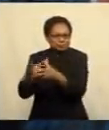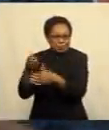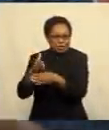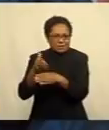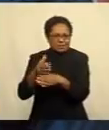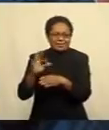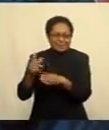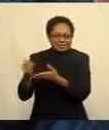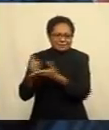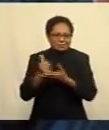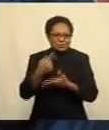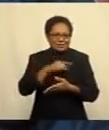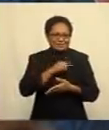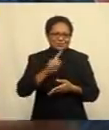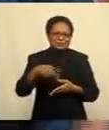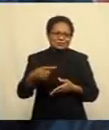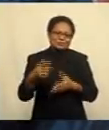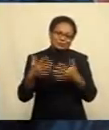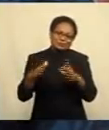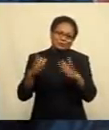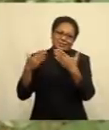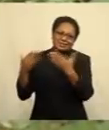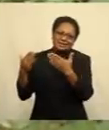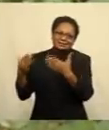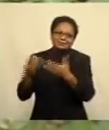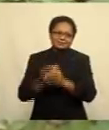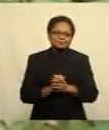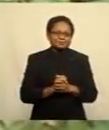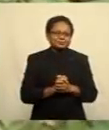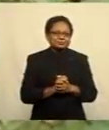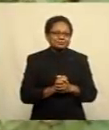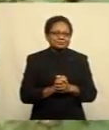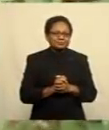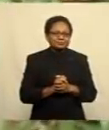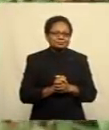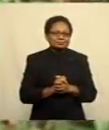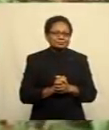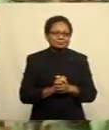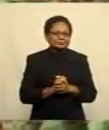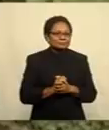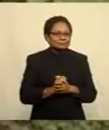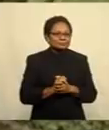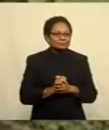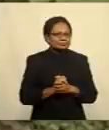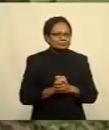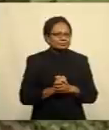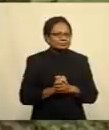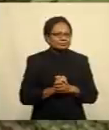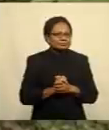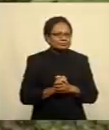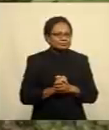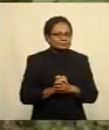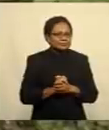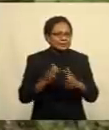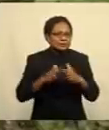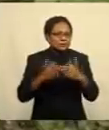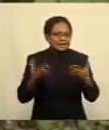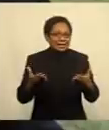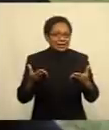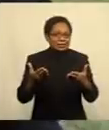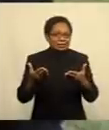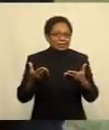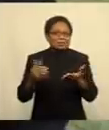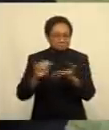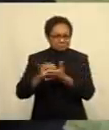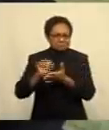produce and it being getting loaded and for export purpose. So at the moment, export is not affected.